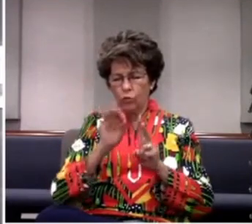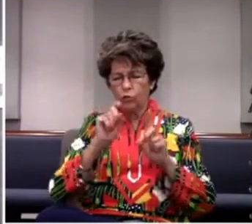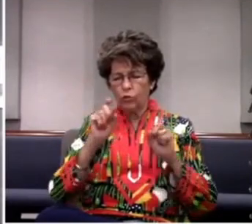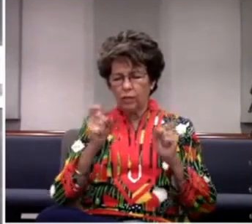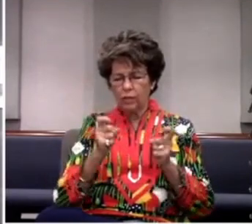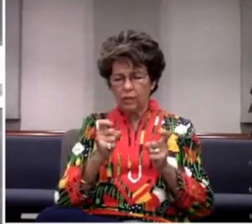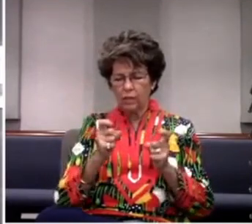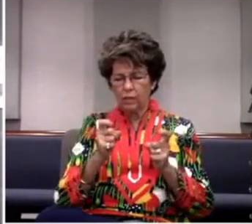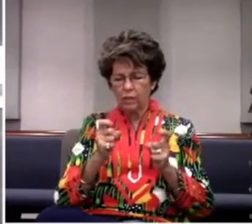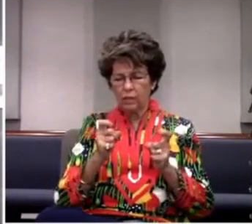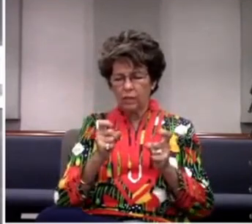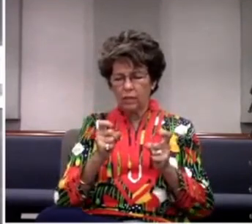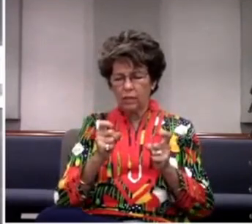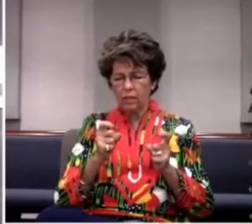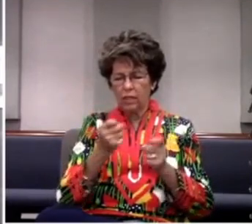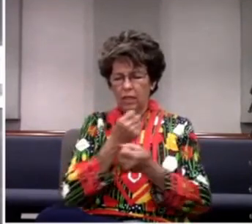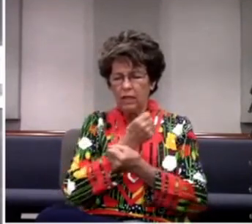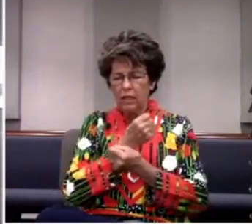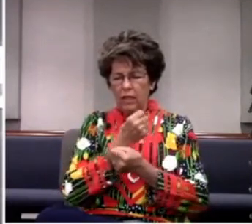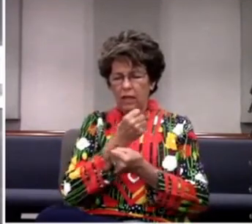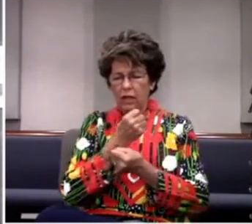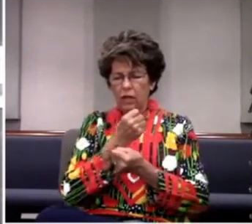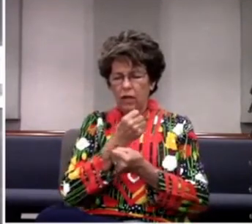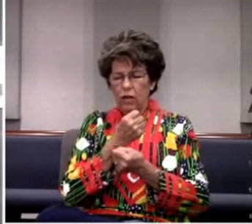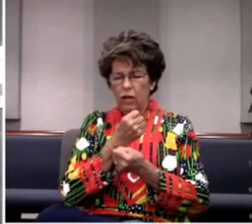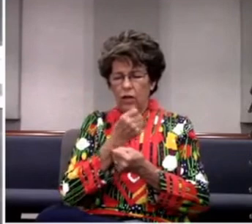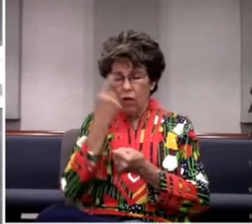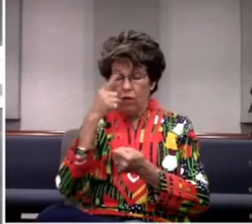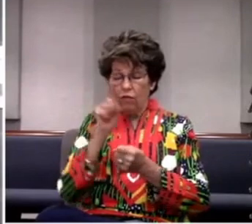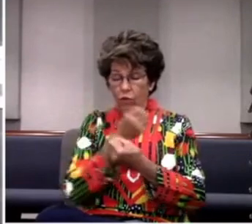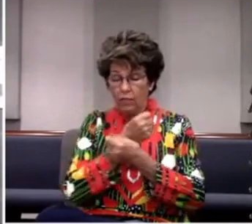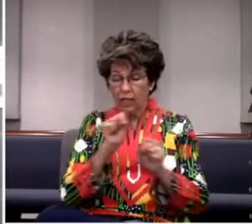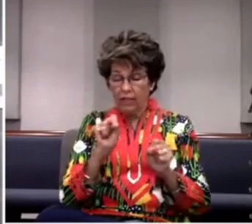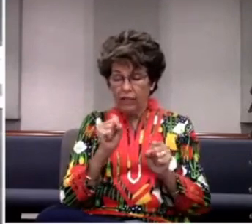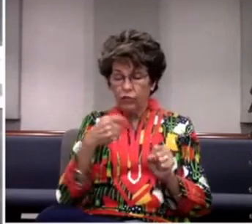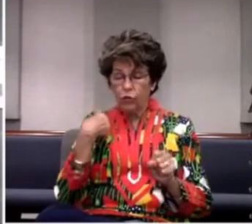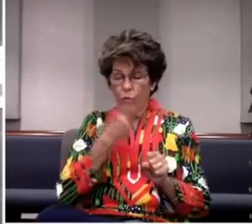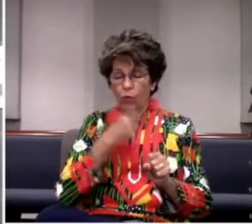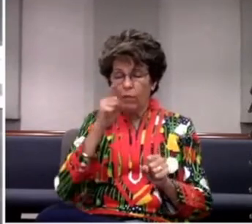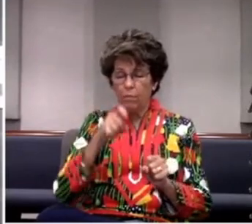For salvation, we have to choose to accept Christ.